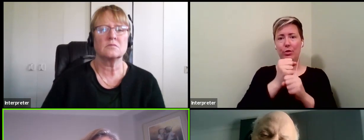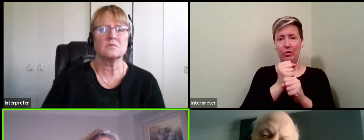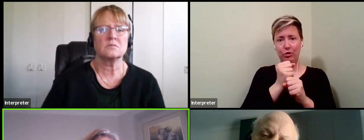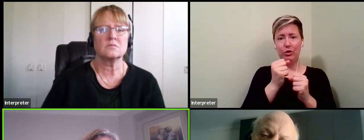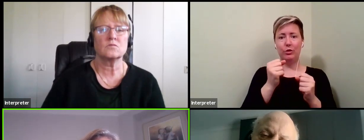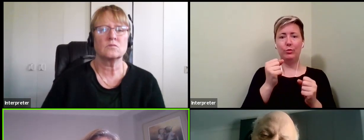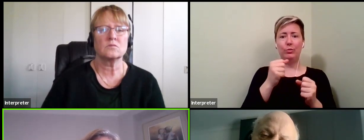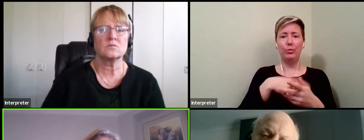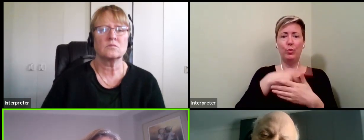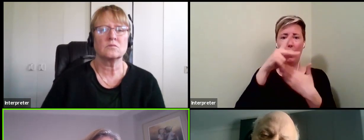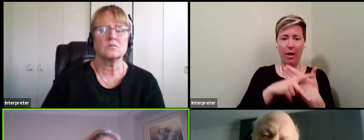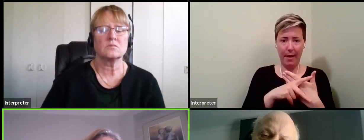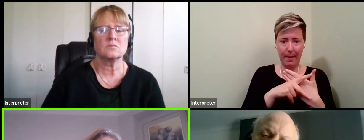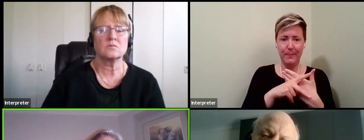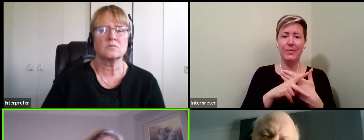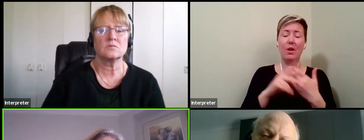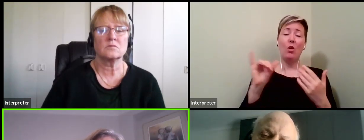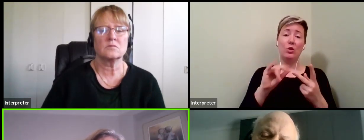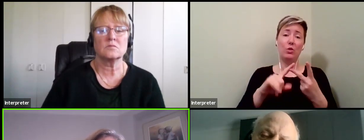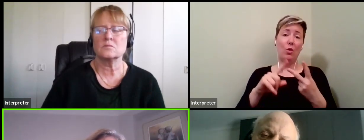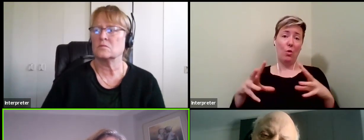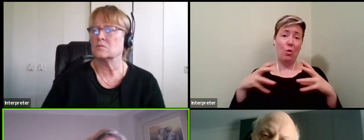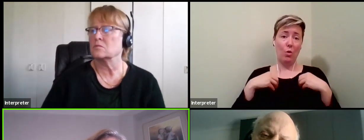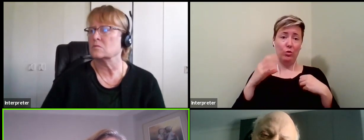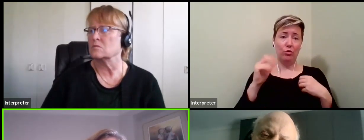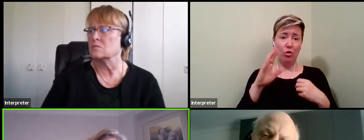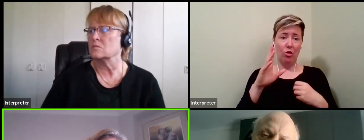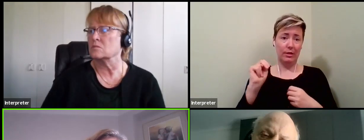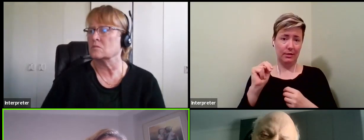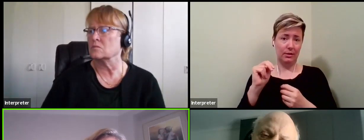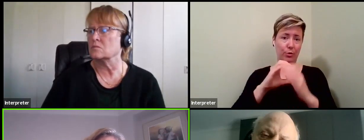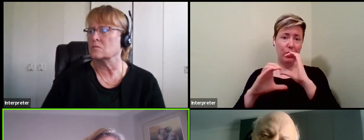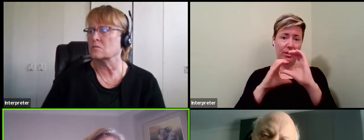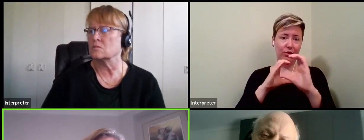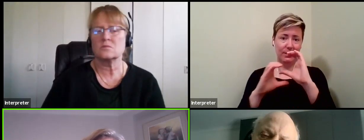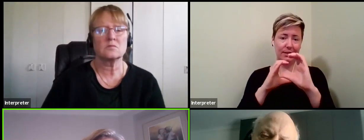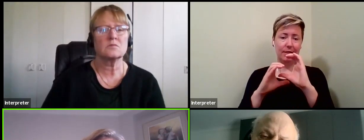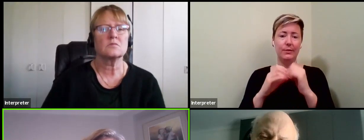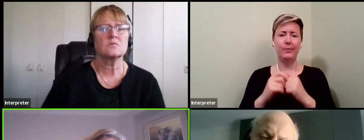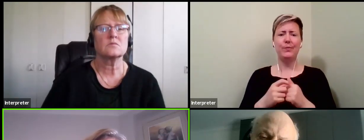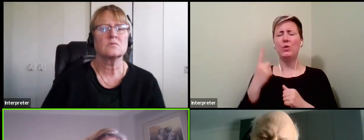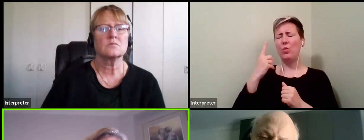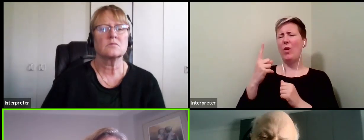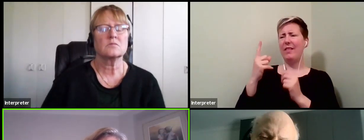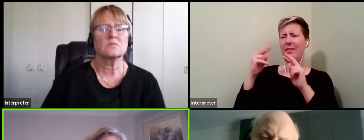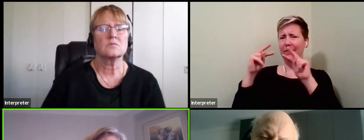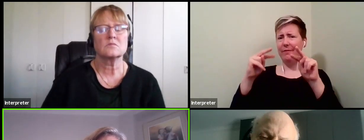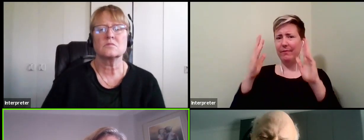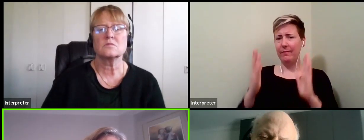of Carlin Communications. Karen, I want to start with a question that came in some time ago from one of our viewers,